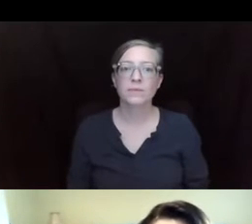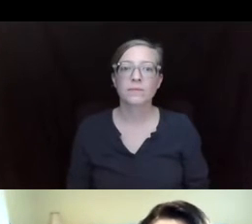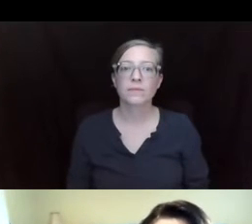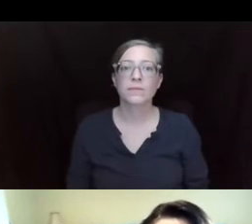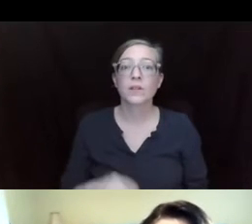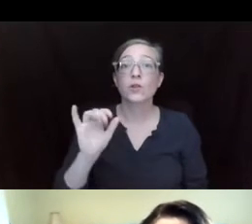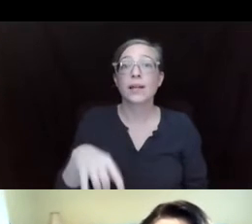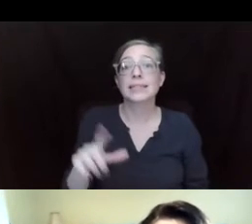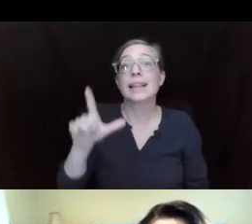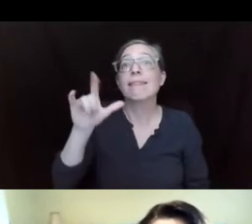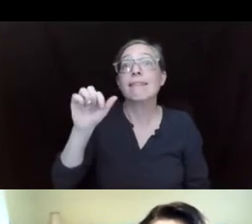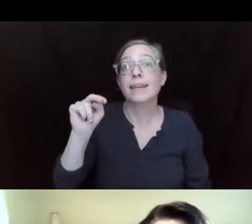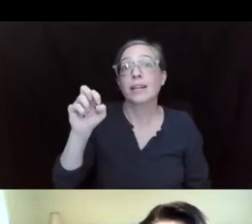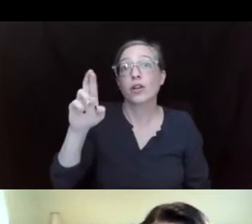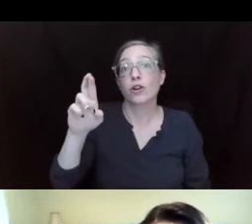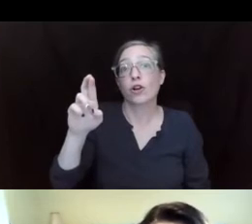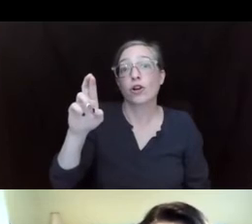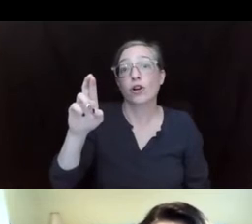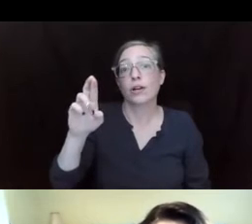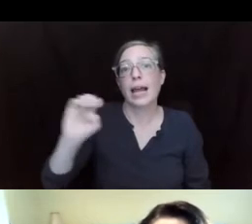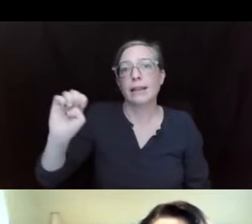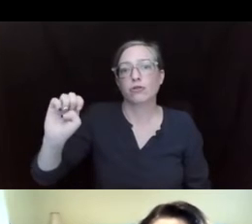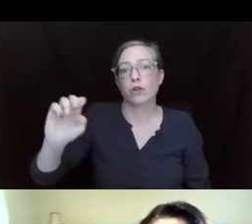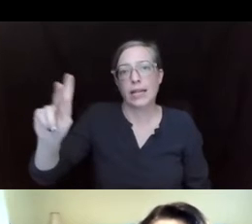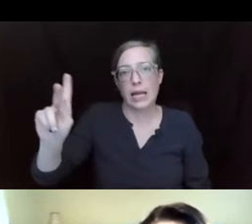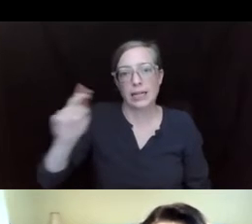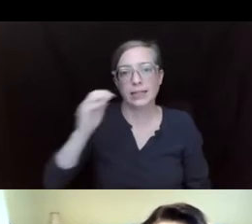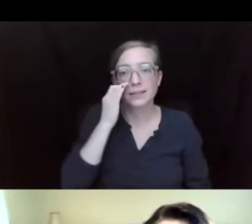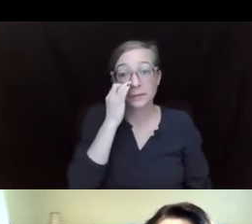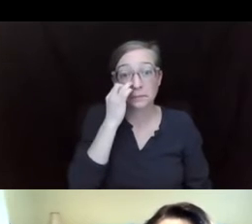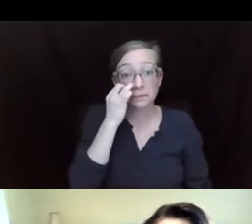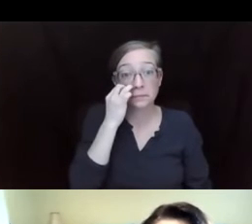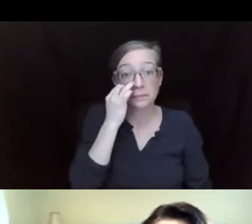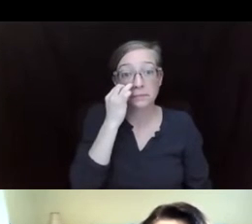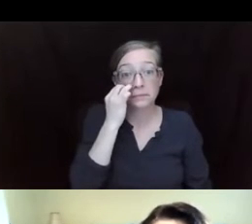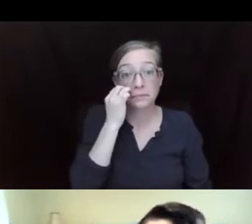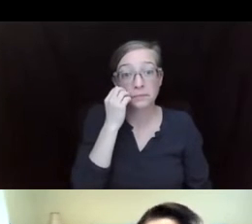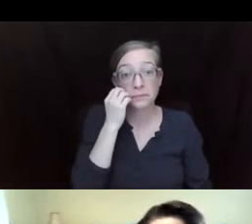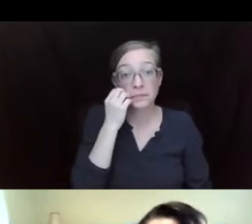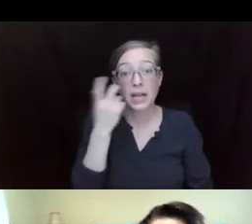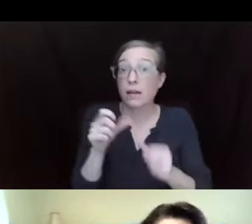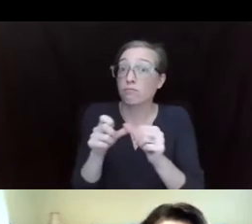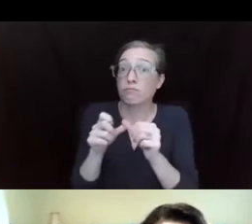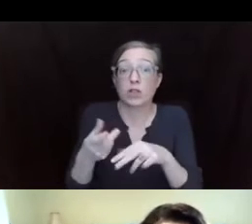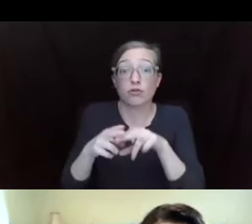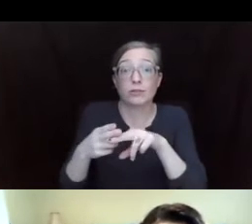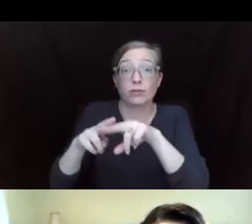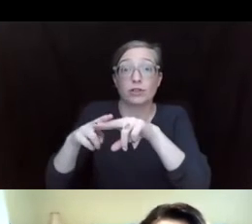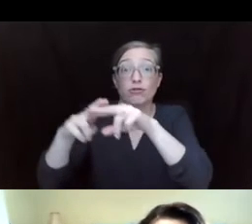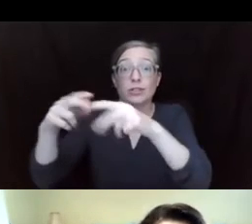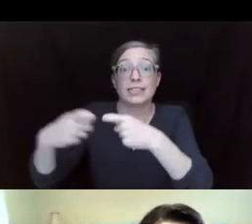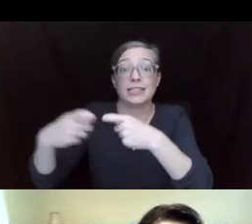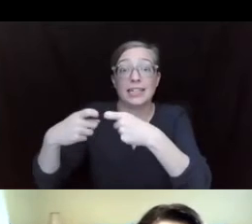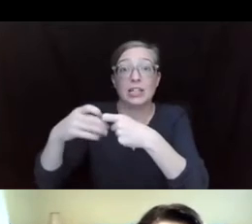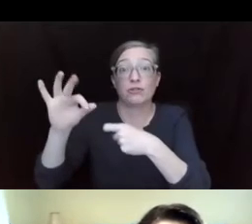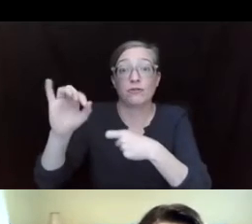flowing. This is what we will call streaming with trapping. And as I keep increasing and increasing the electric field, we go into full trapping.